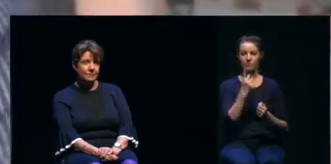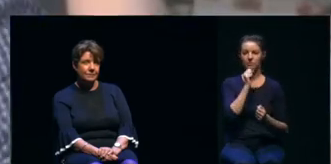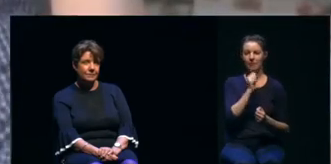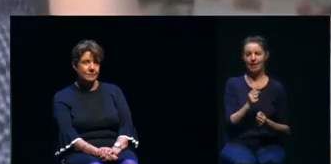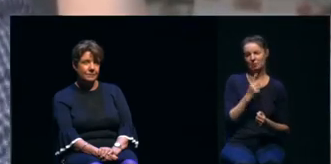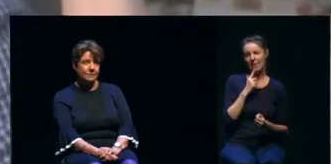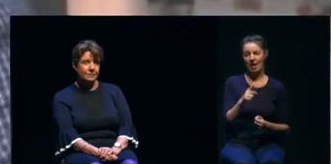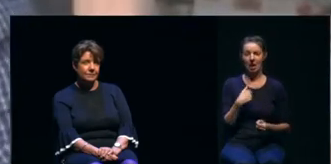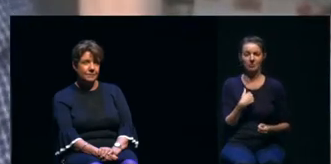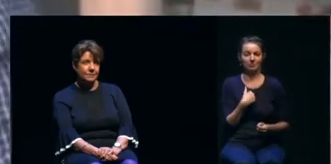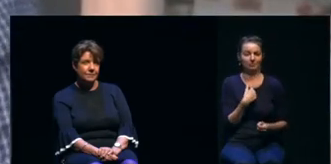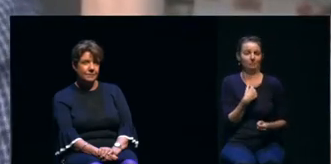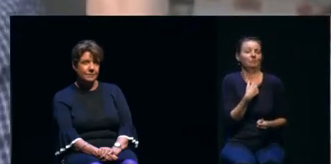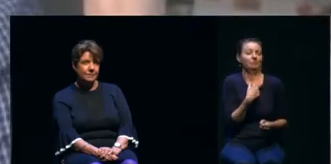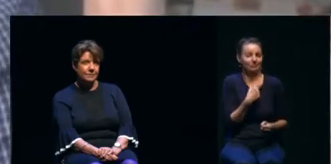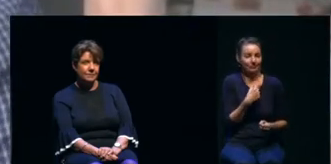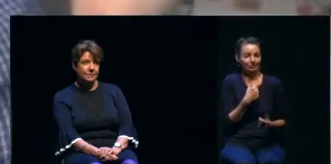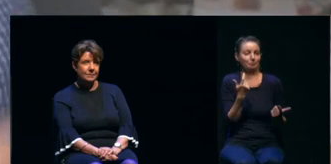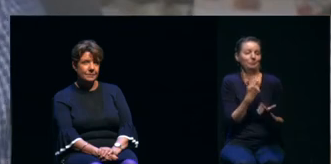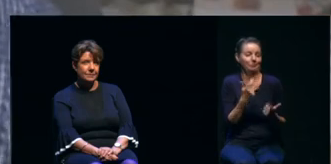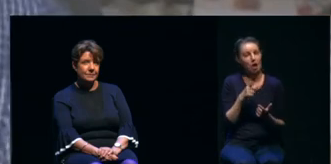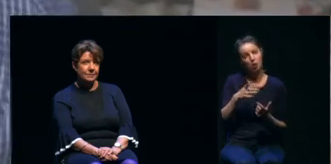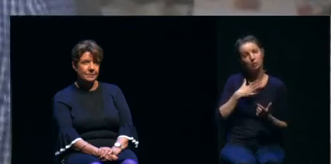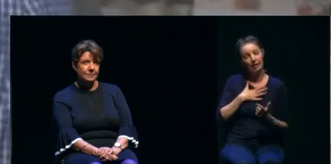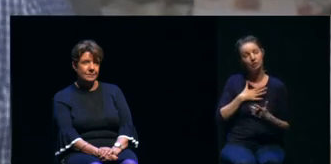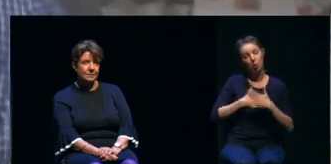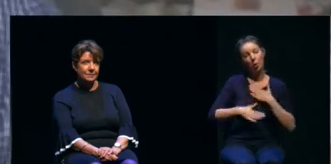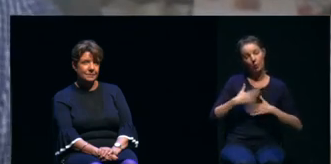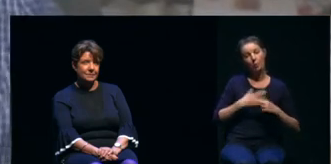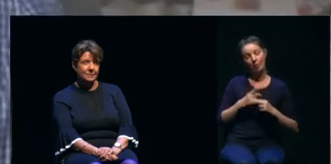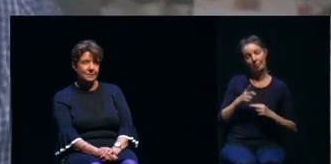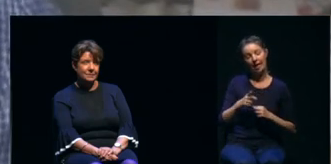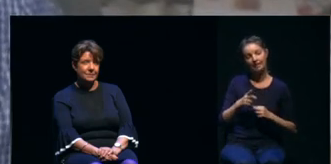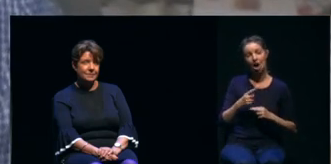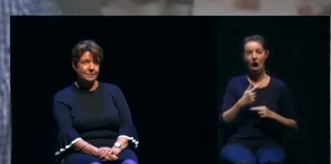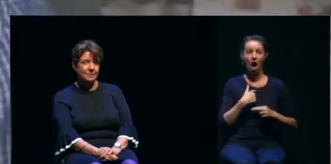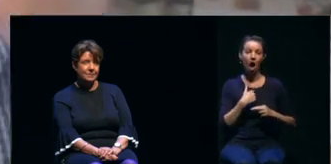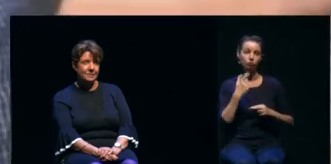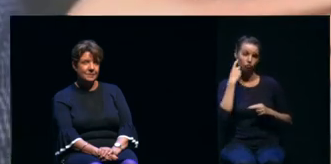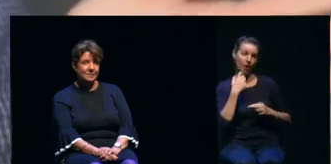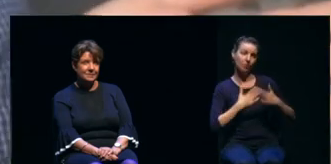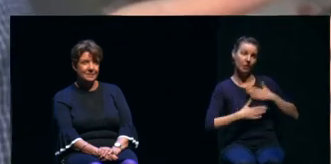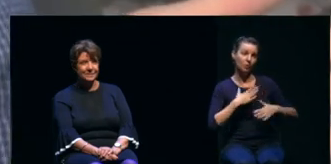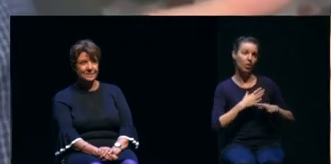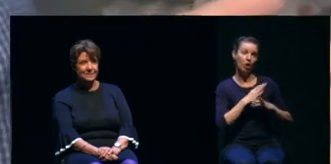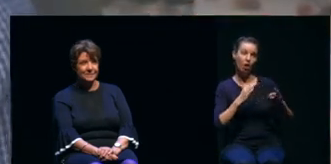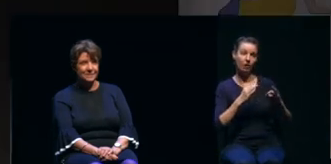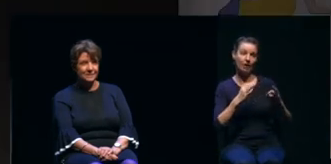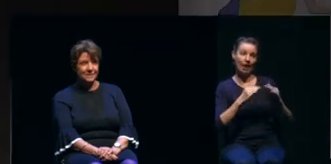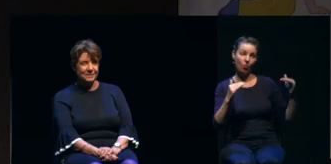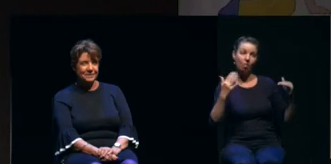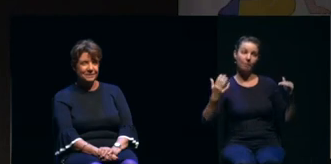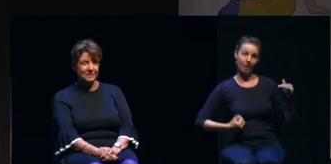like, well, you'll just have to learn to cope with that, because I'm kind of dealing with unequal pay and rape. So you just deal with the flower shit